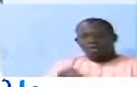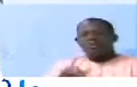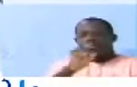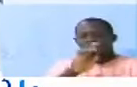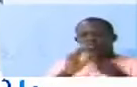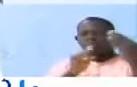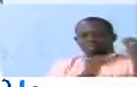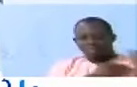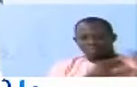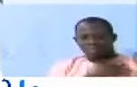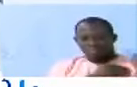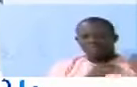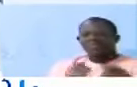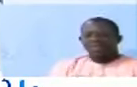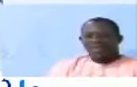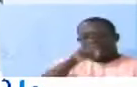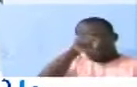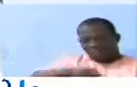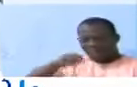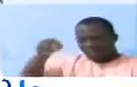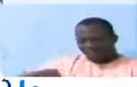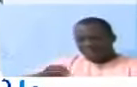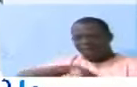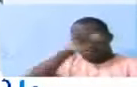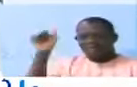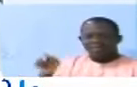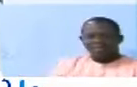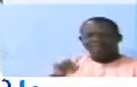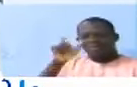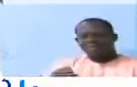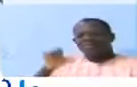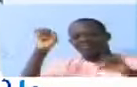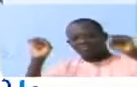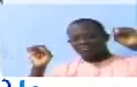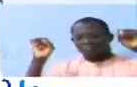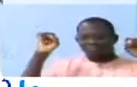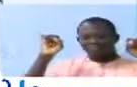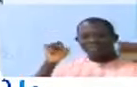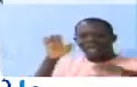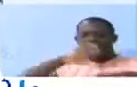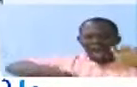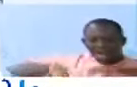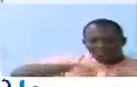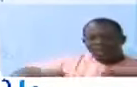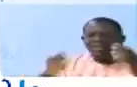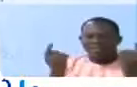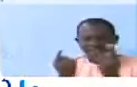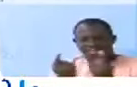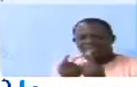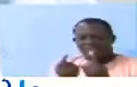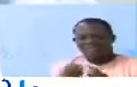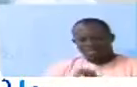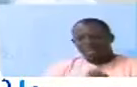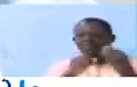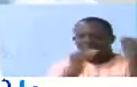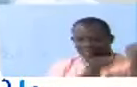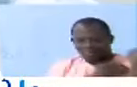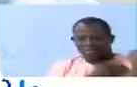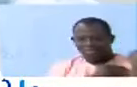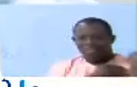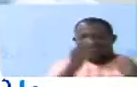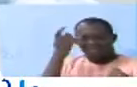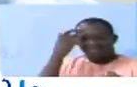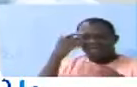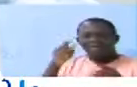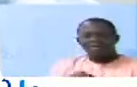farmer and also a ruminant rearer. I rear ruminants like goats and so on. Okay, cattle herder,